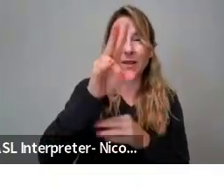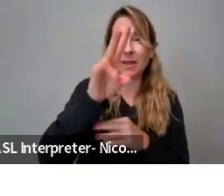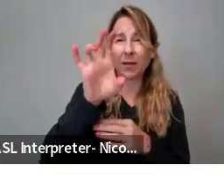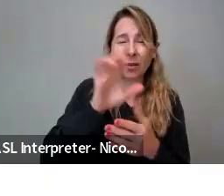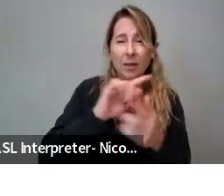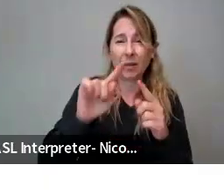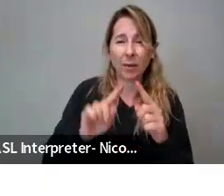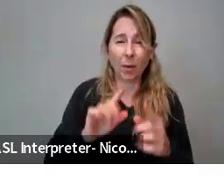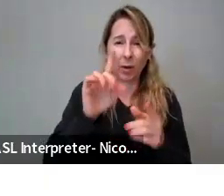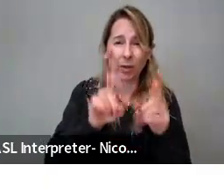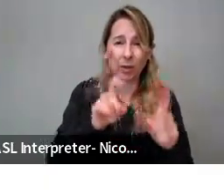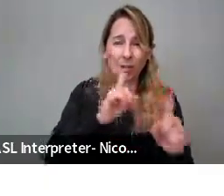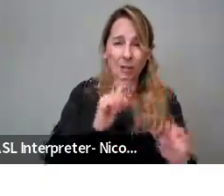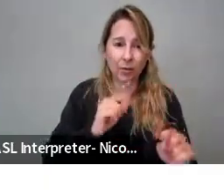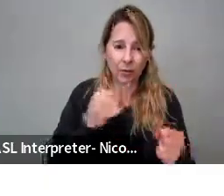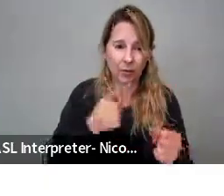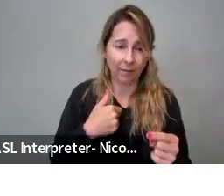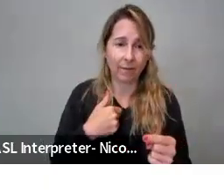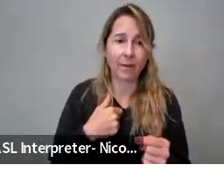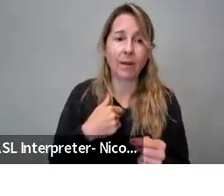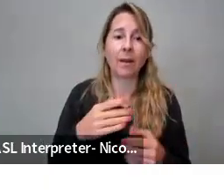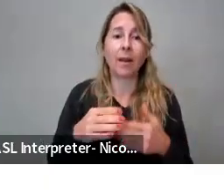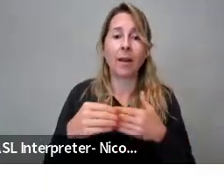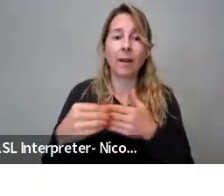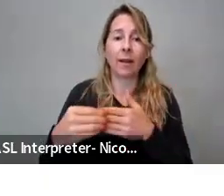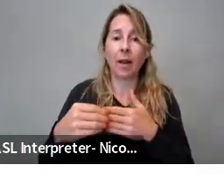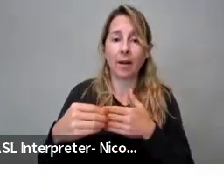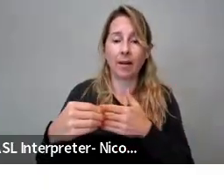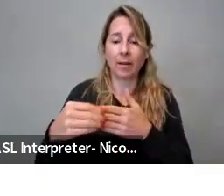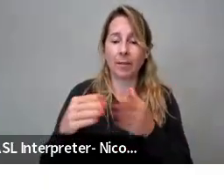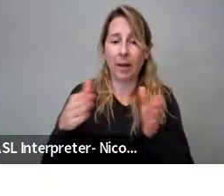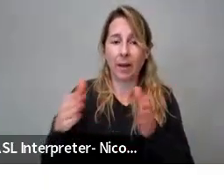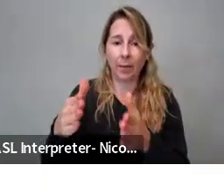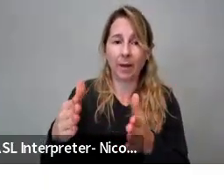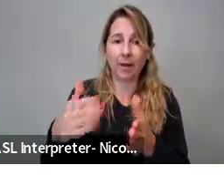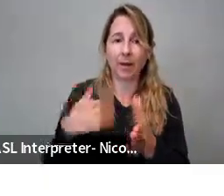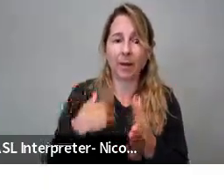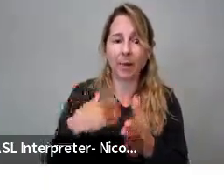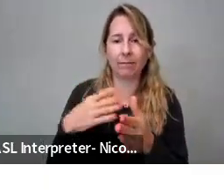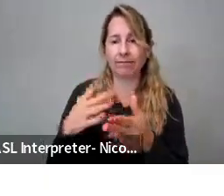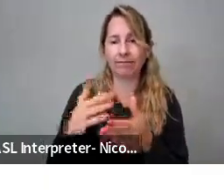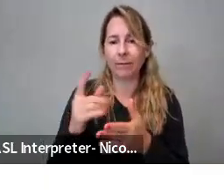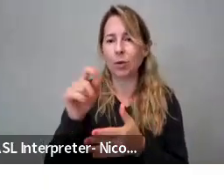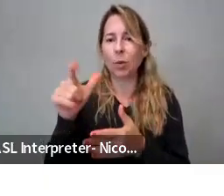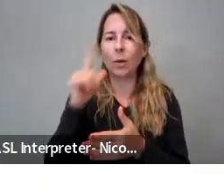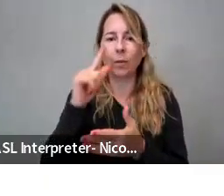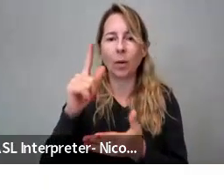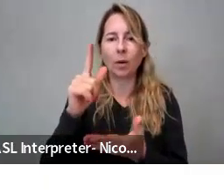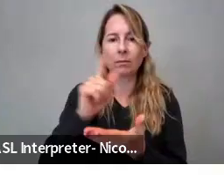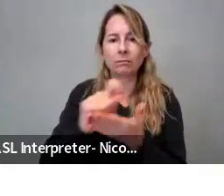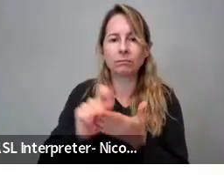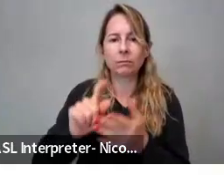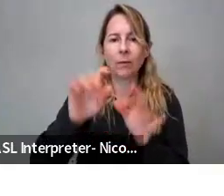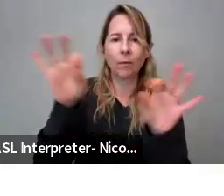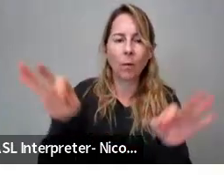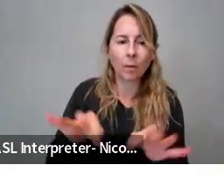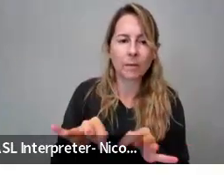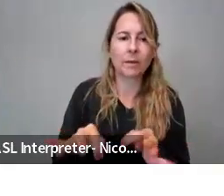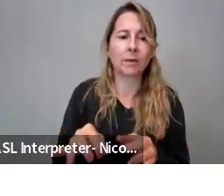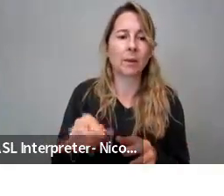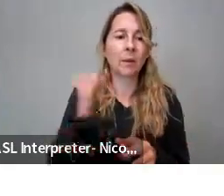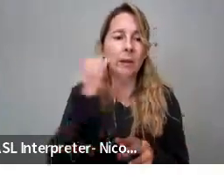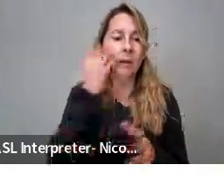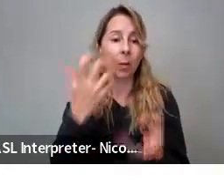well as our Guided Pathways online tool that can help people complete legal forms. If you have questions regarding